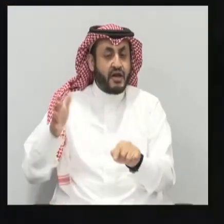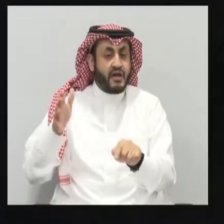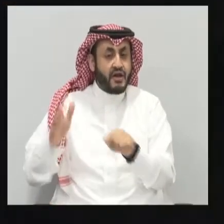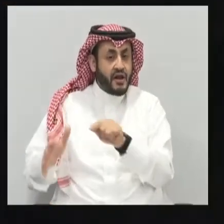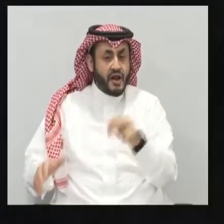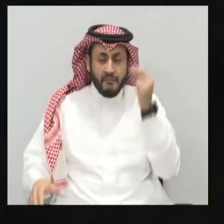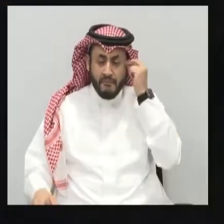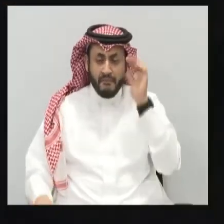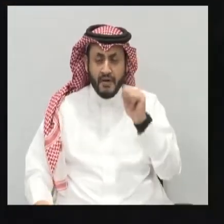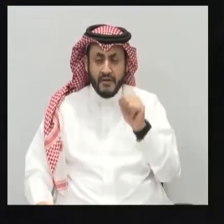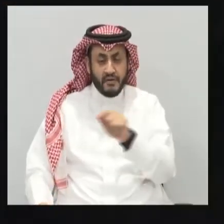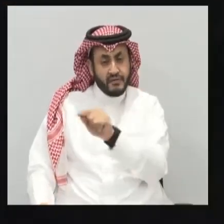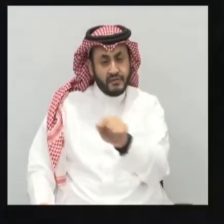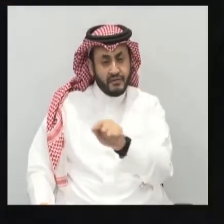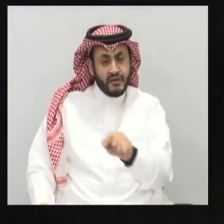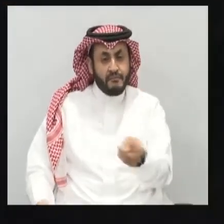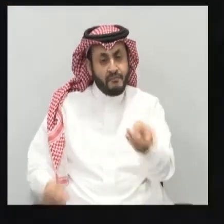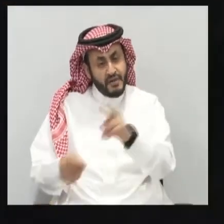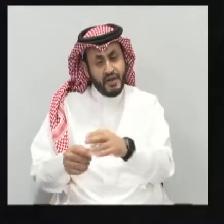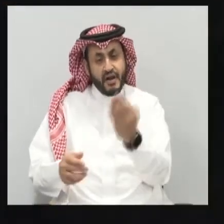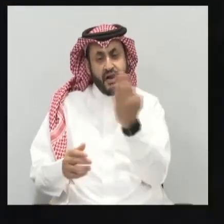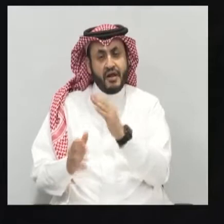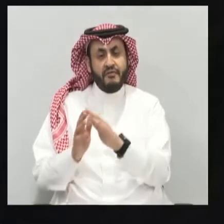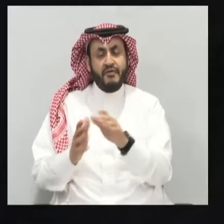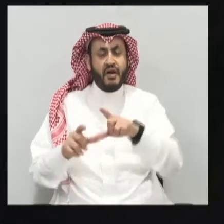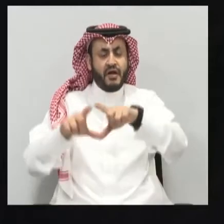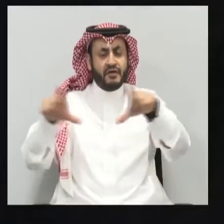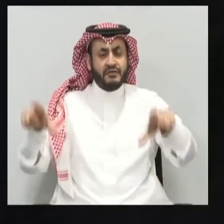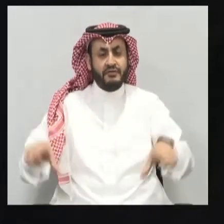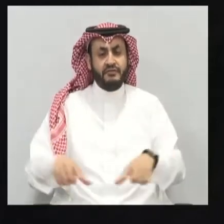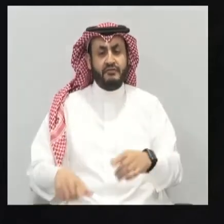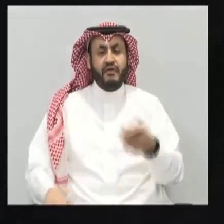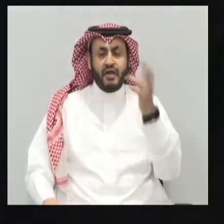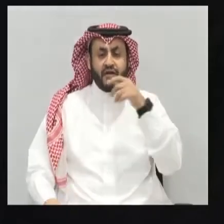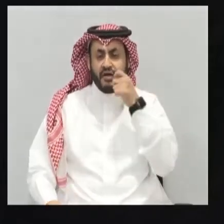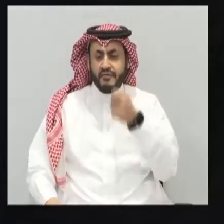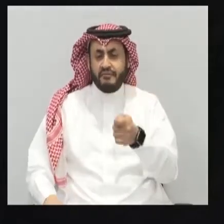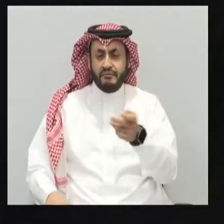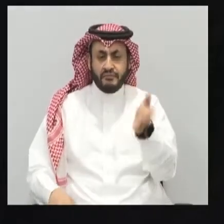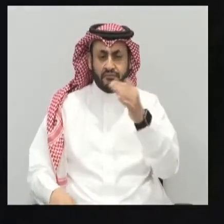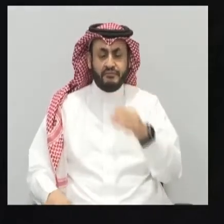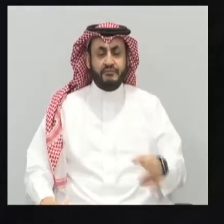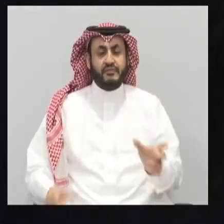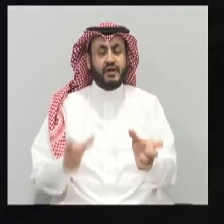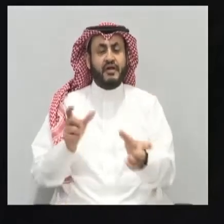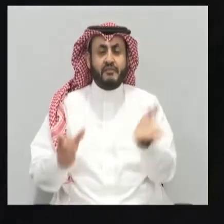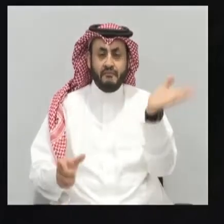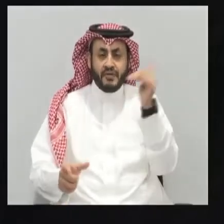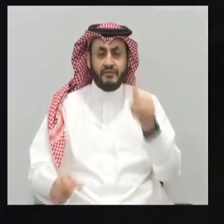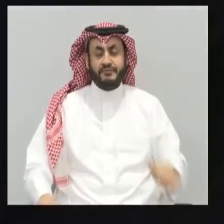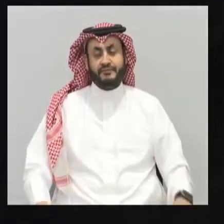you don't know its meaning so you can find it from the context. Or you can look for the answer, look for the meaning